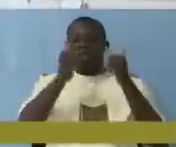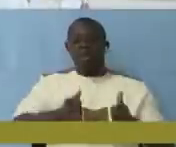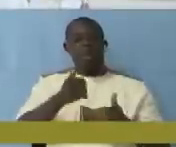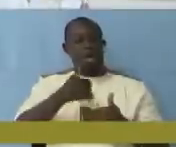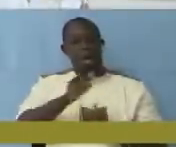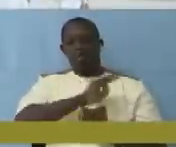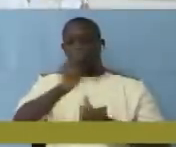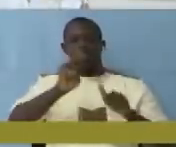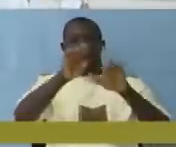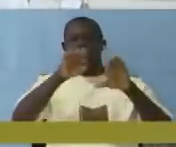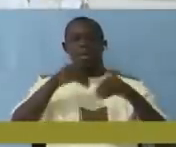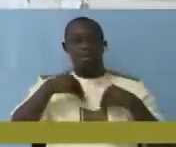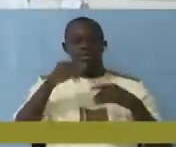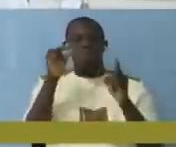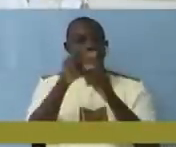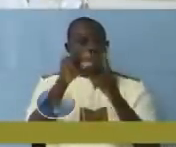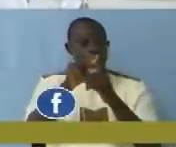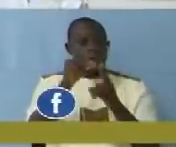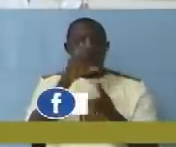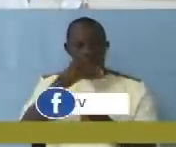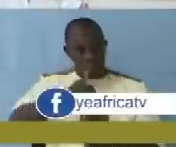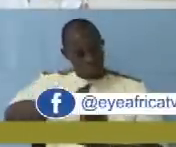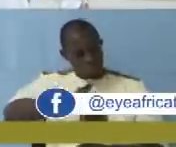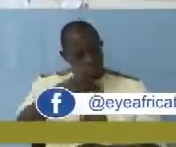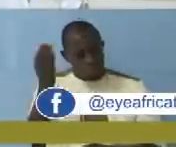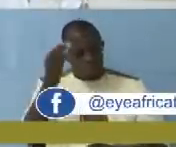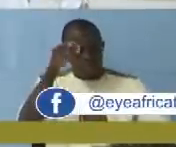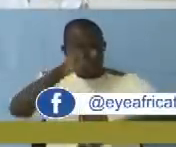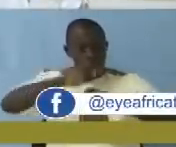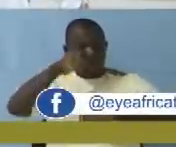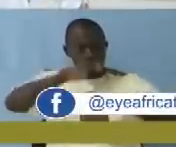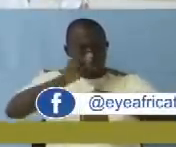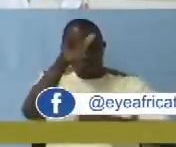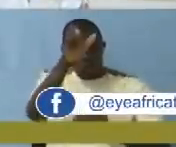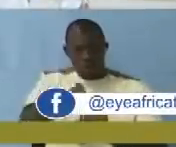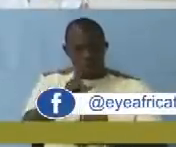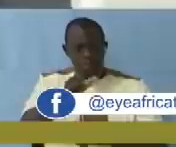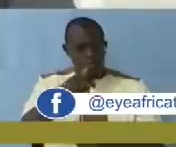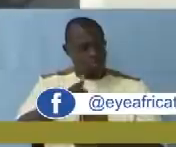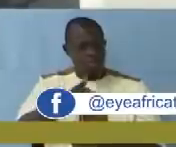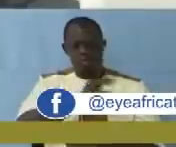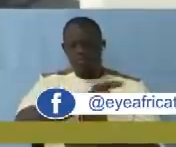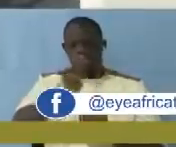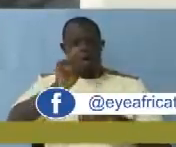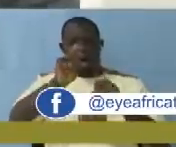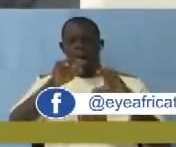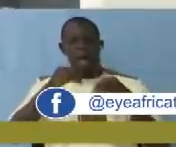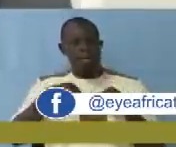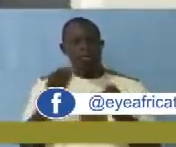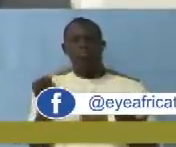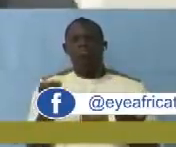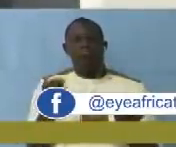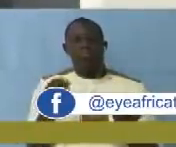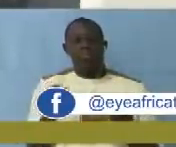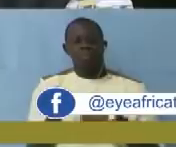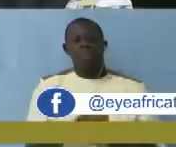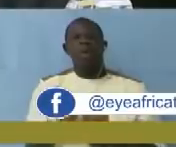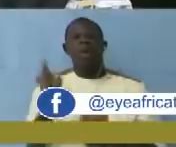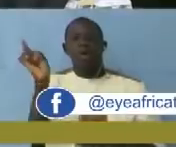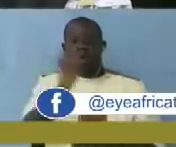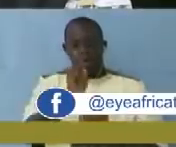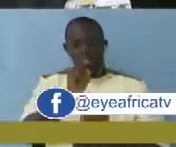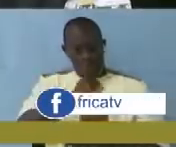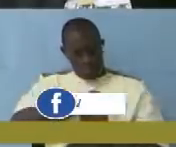No witness, give me a second. Okay, sir. What he is doing is placing on record what we heard